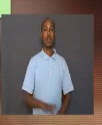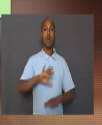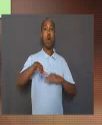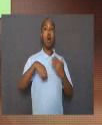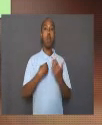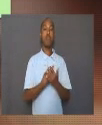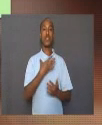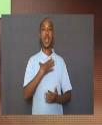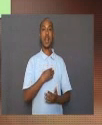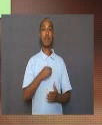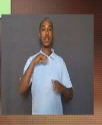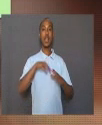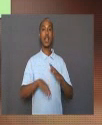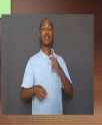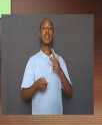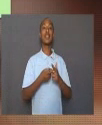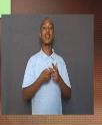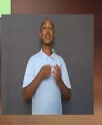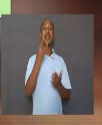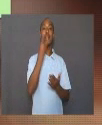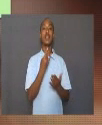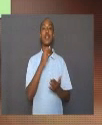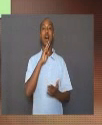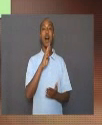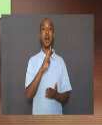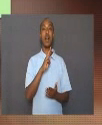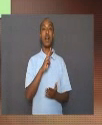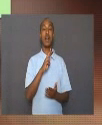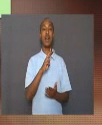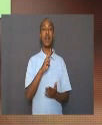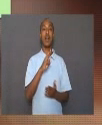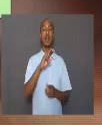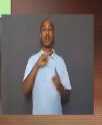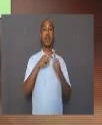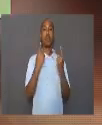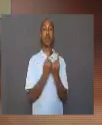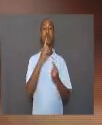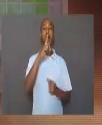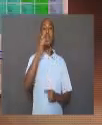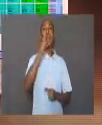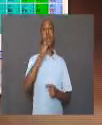All of the elements in the third list are alkaline earth metals.